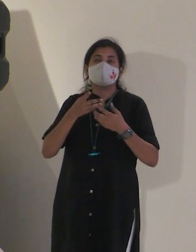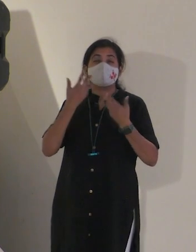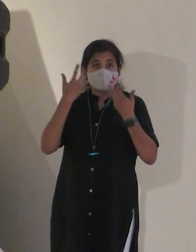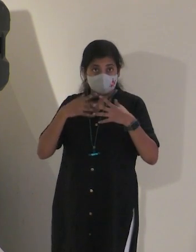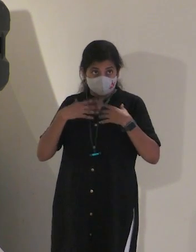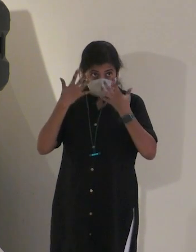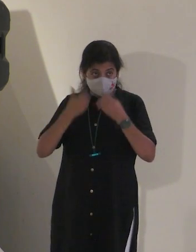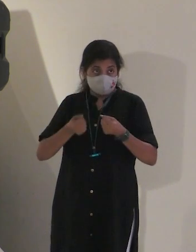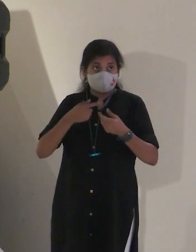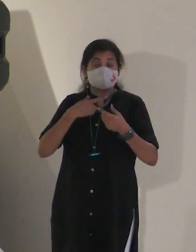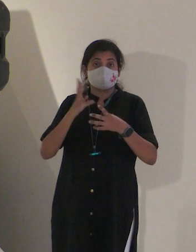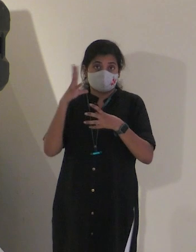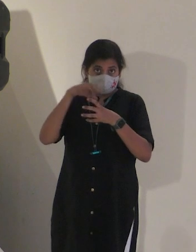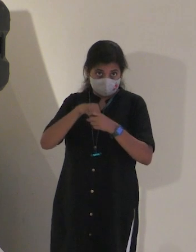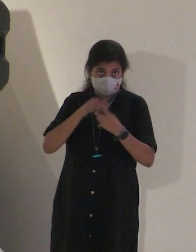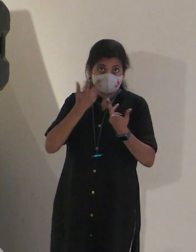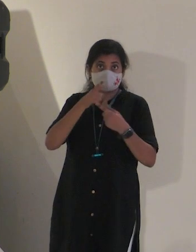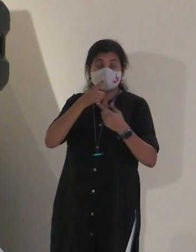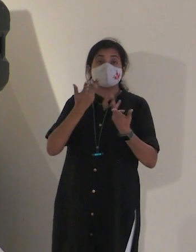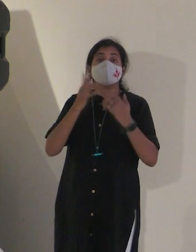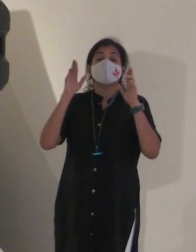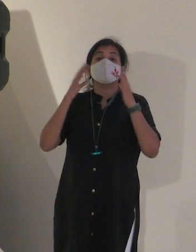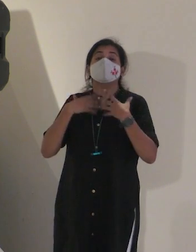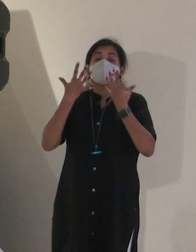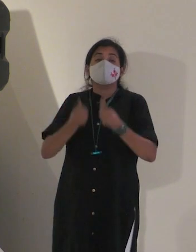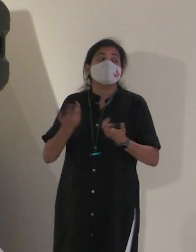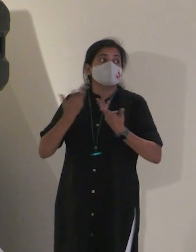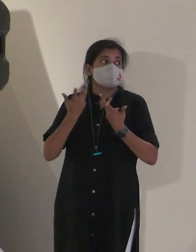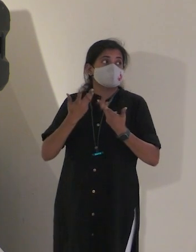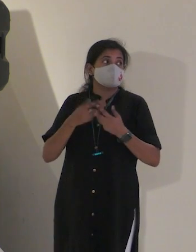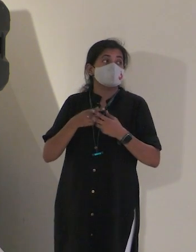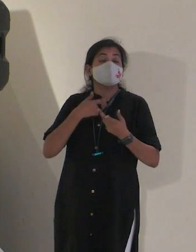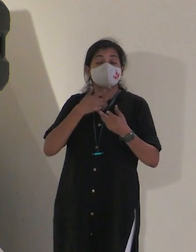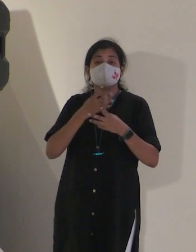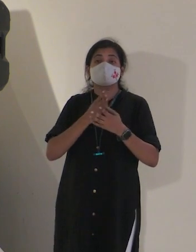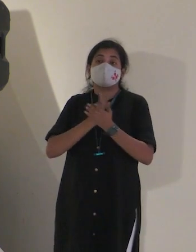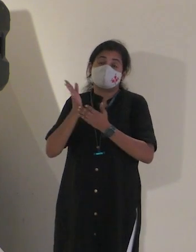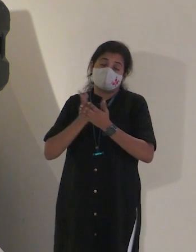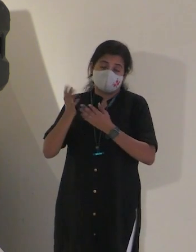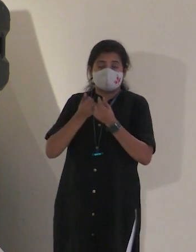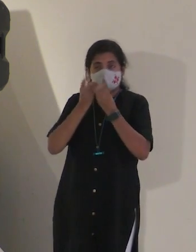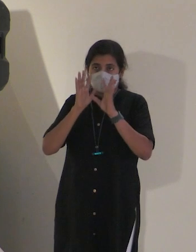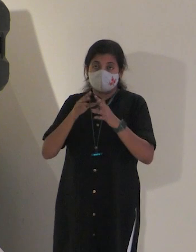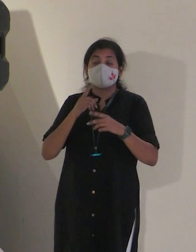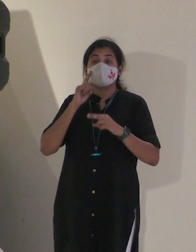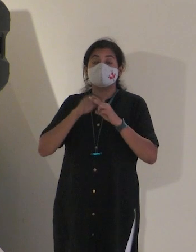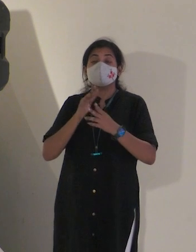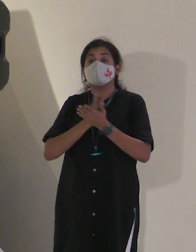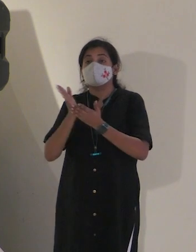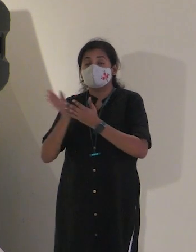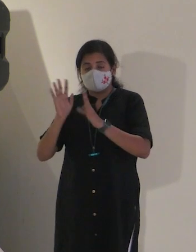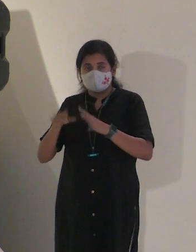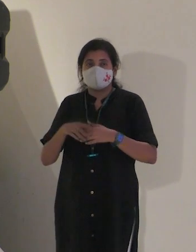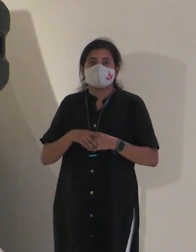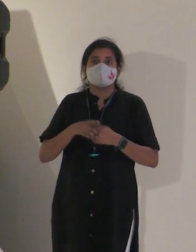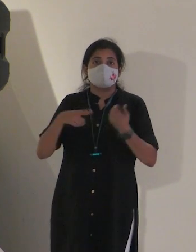about collaborations and what you're hoping for and so on, that's one opportunity for you to speak. And the other is that since you all